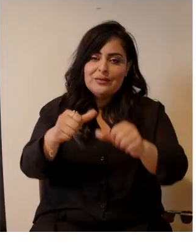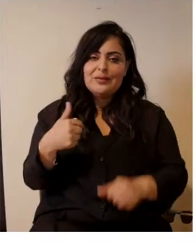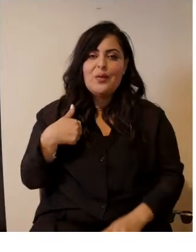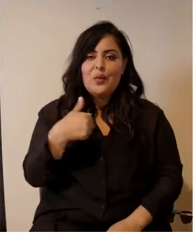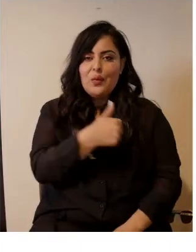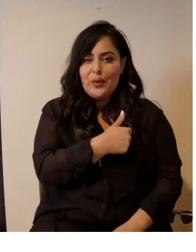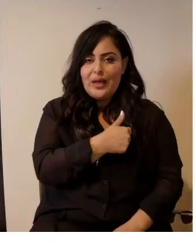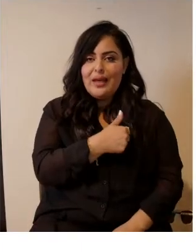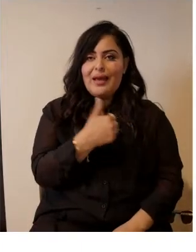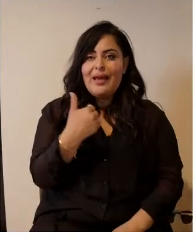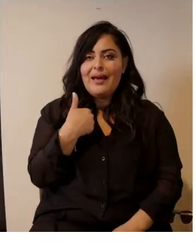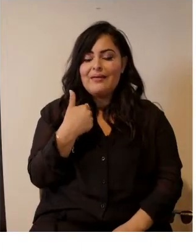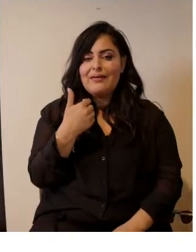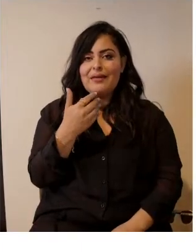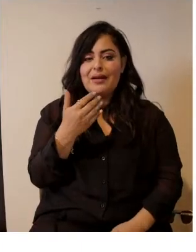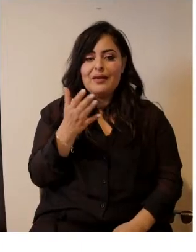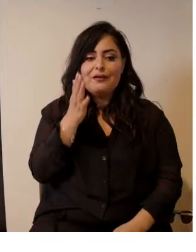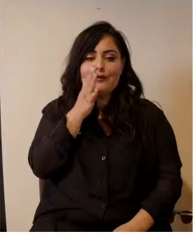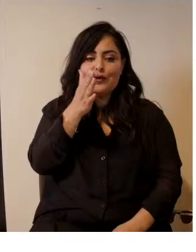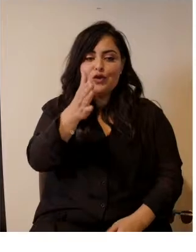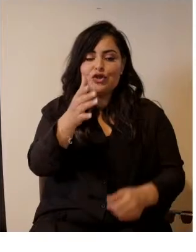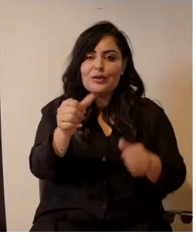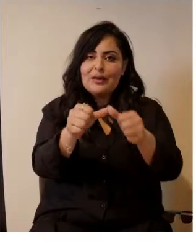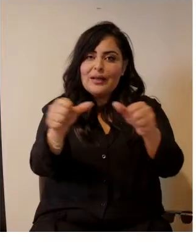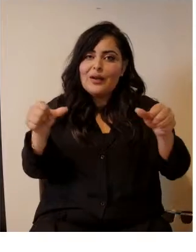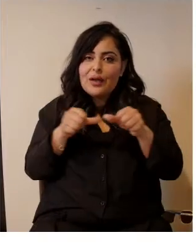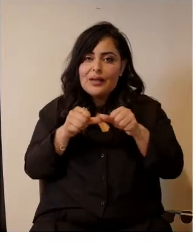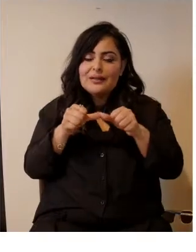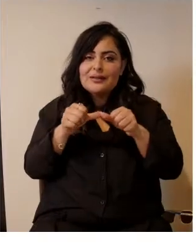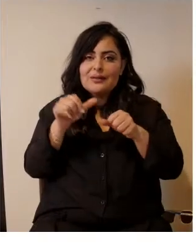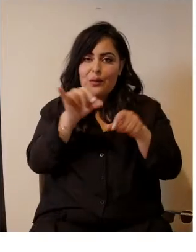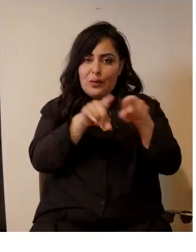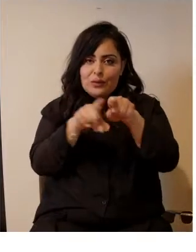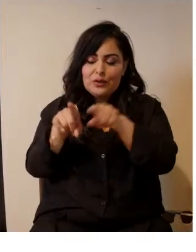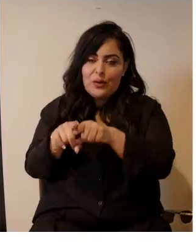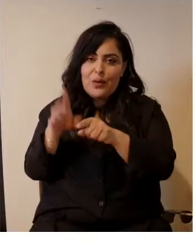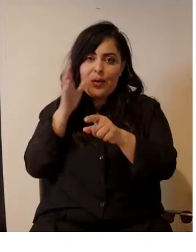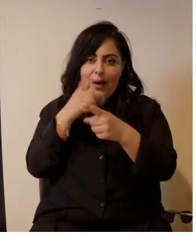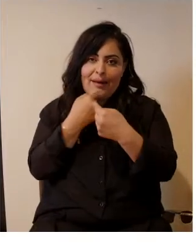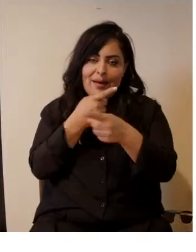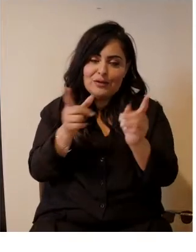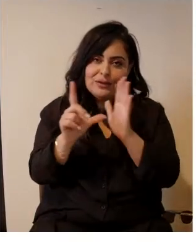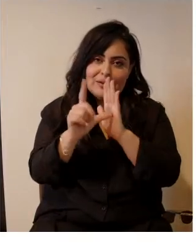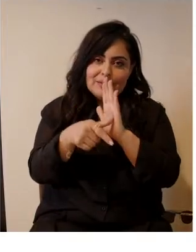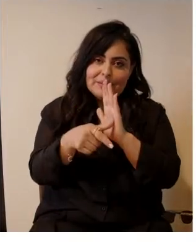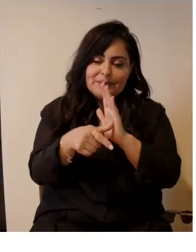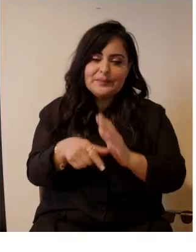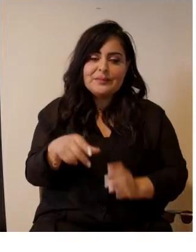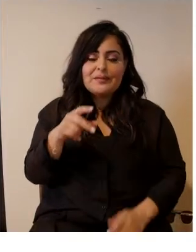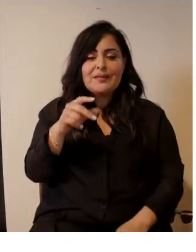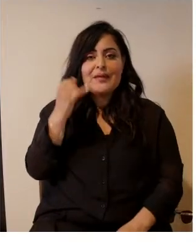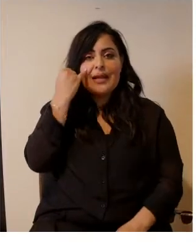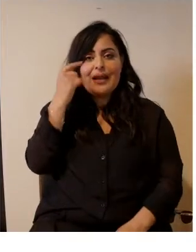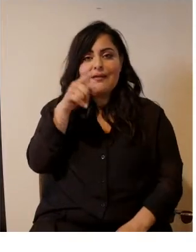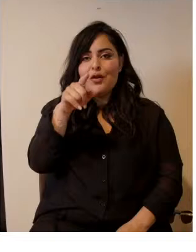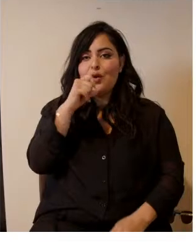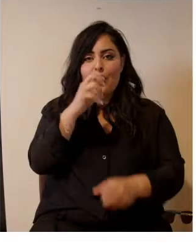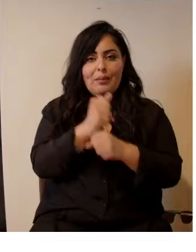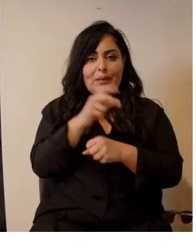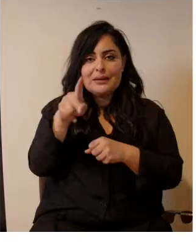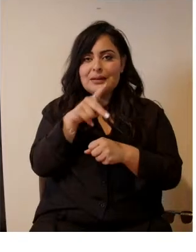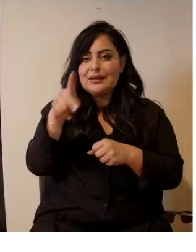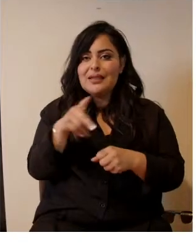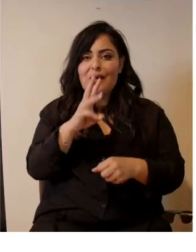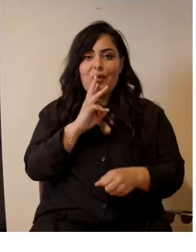will have future drop-off areas for that as well, and those will be announced. For some residents that aren't served by Pasadena Water and Power in the fire